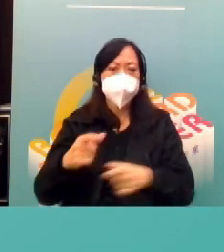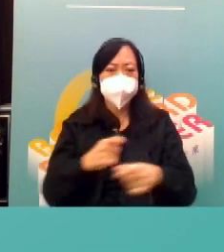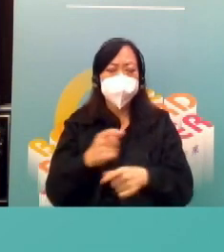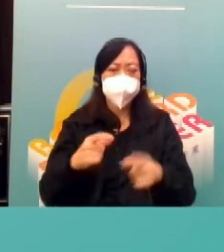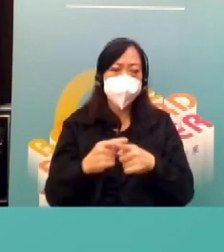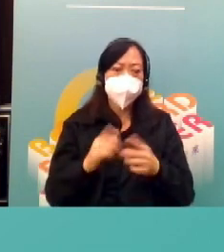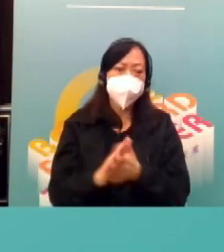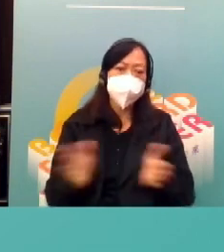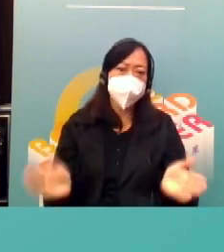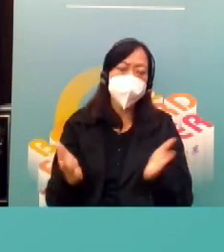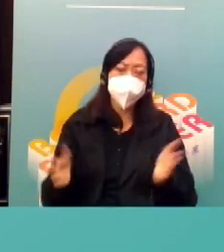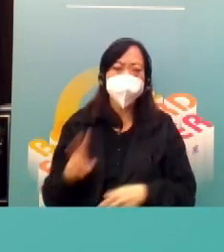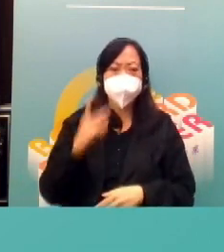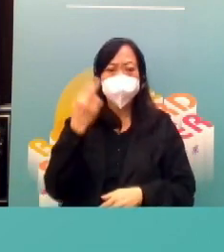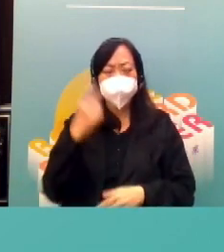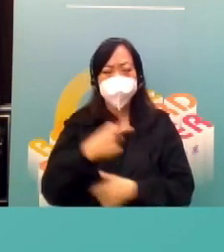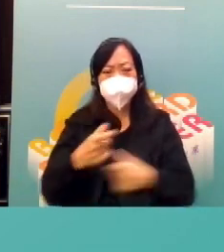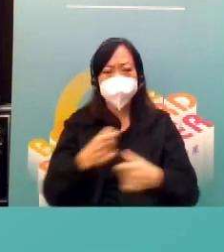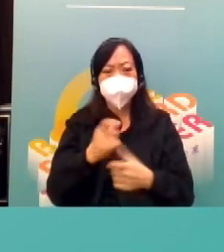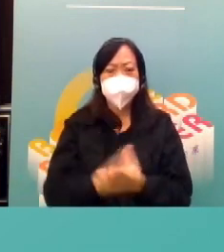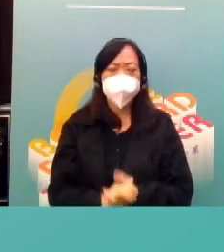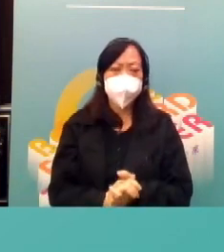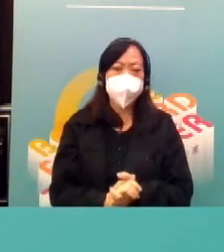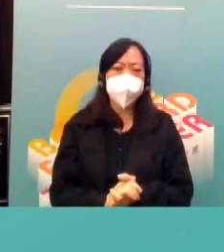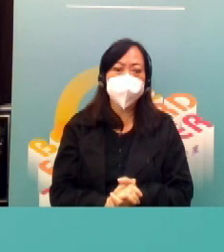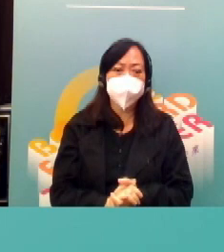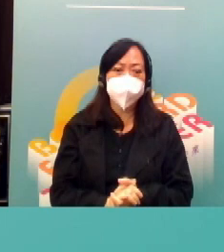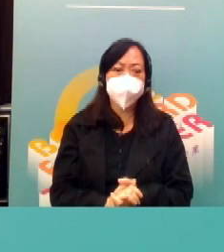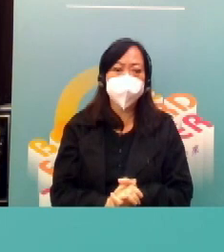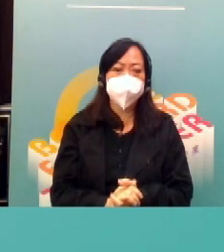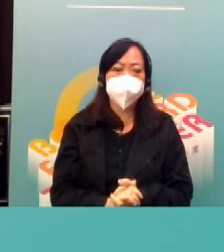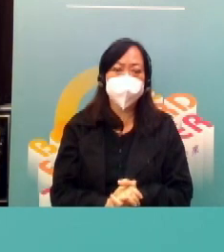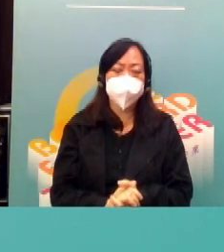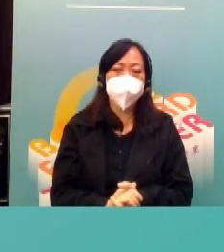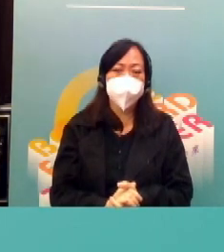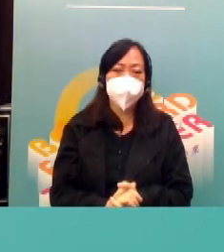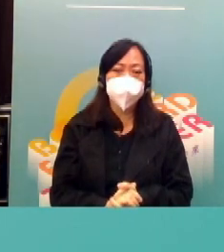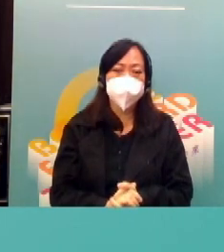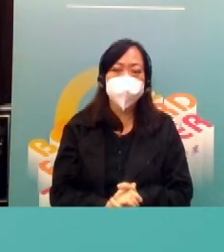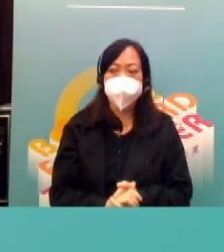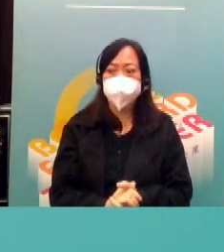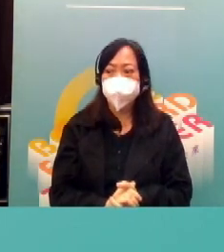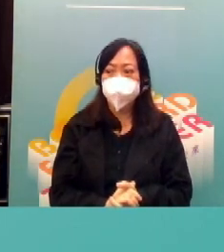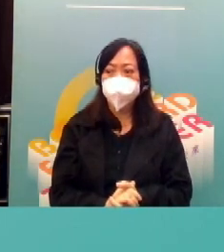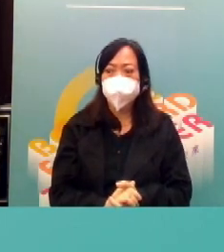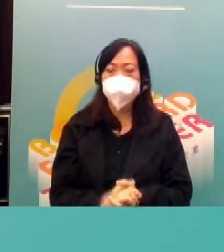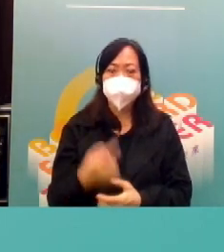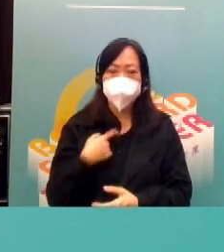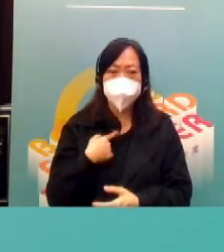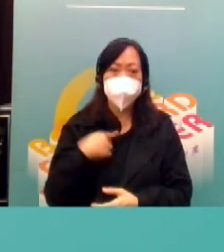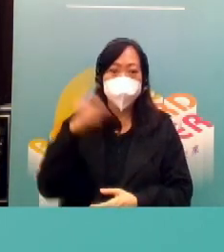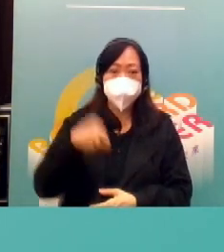in place to encourage that as well? So no, in short, I quite agree with you, and there's a lot more that needs to be done. Just on Jack's question about the role of